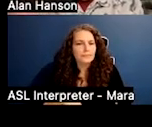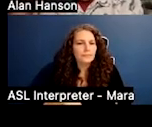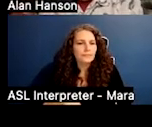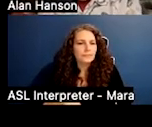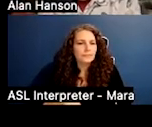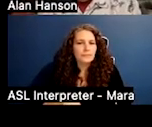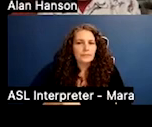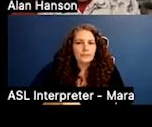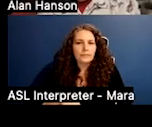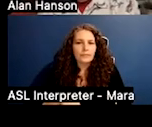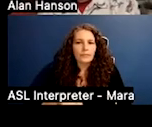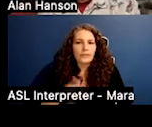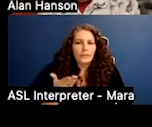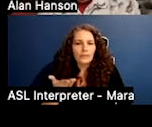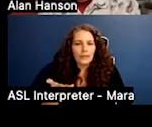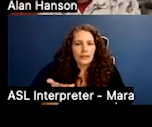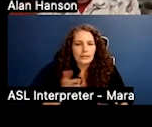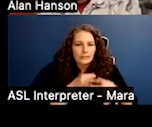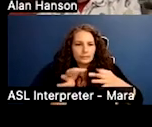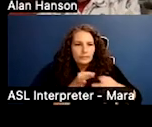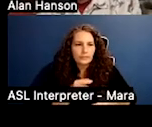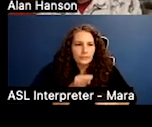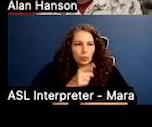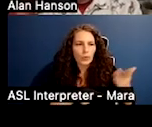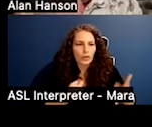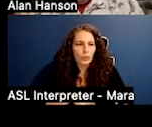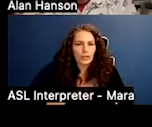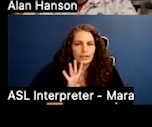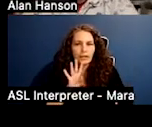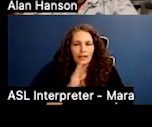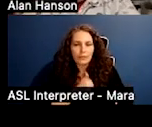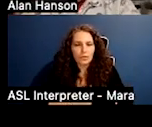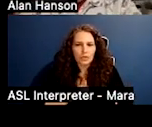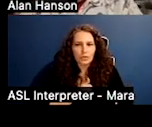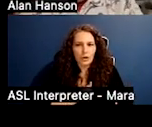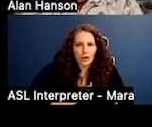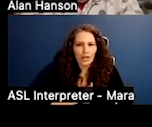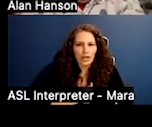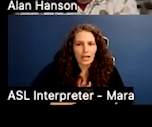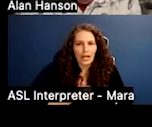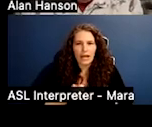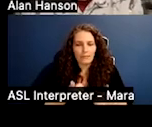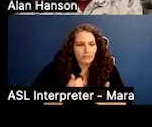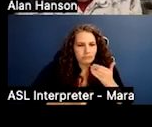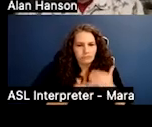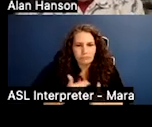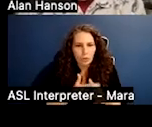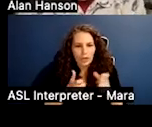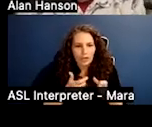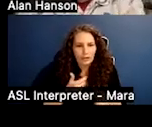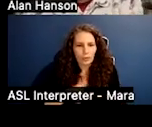And this goes over what we've already talked about. I'm sorry, I went through that pretty quickly, but we were a little bit behind. So,